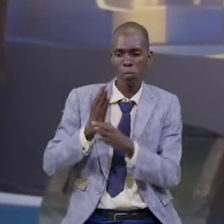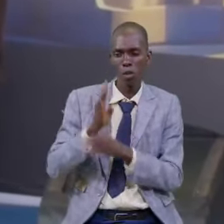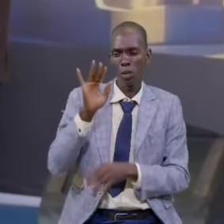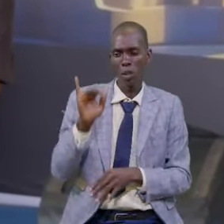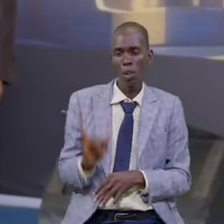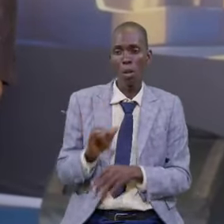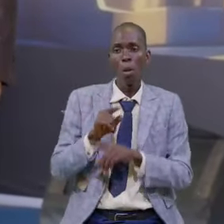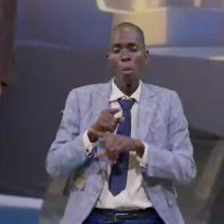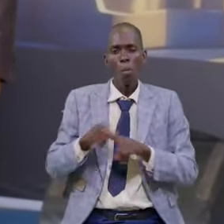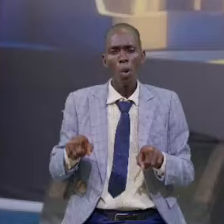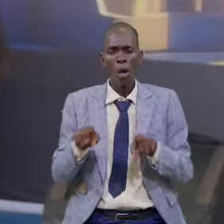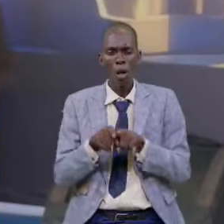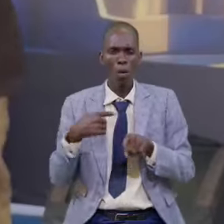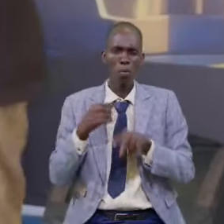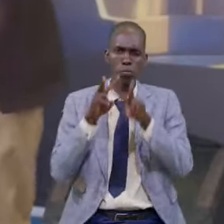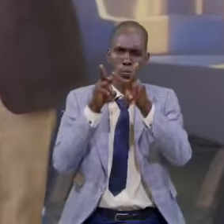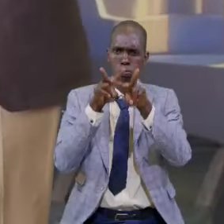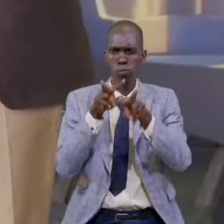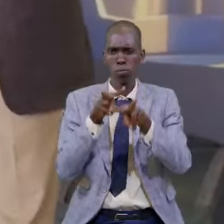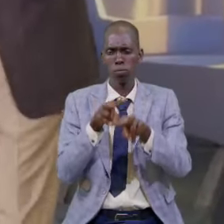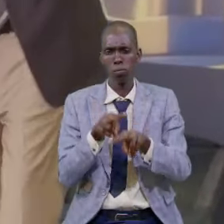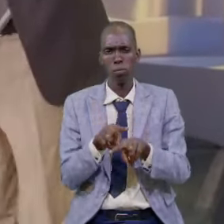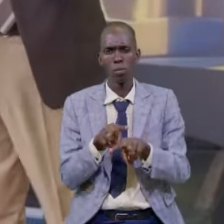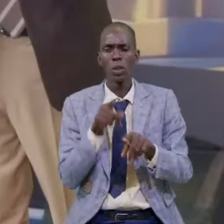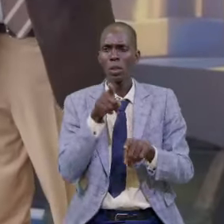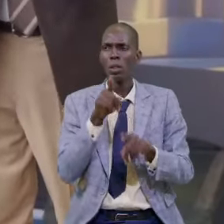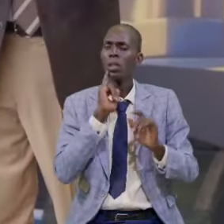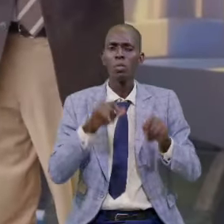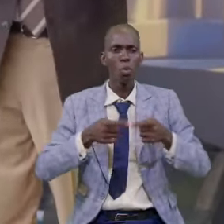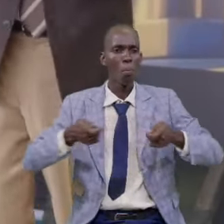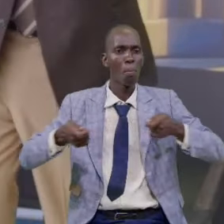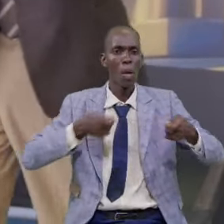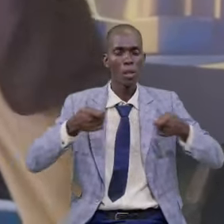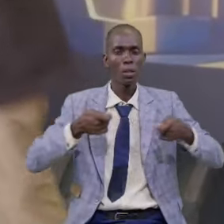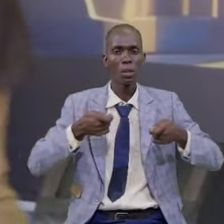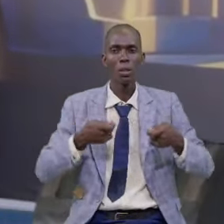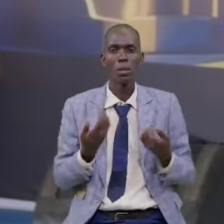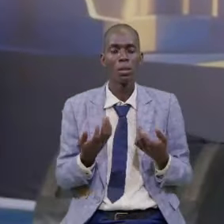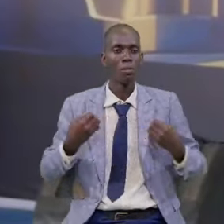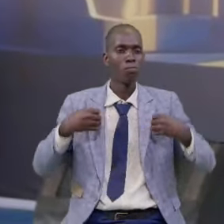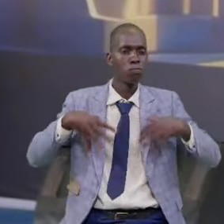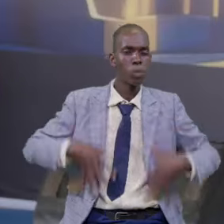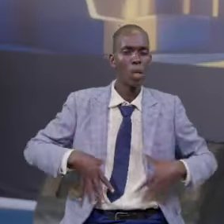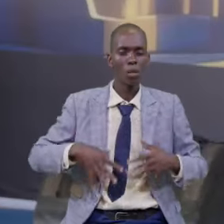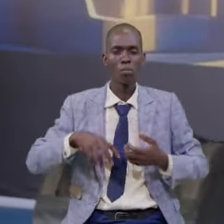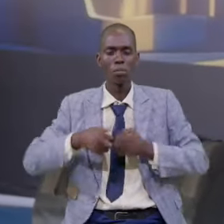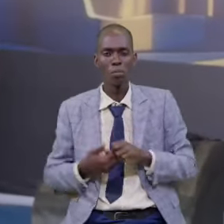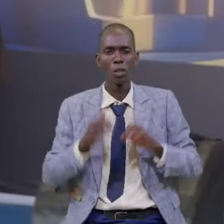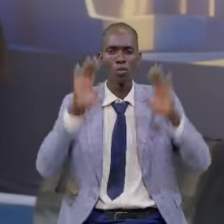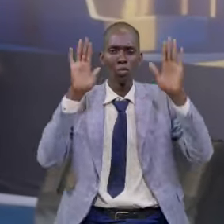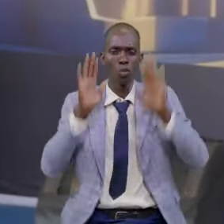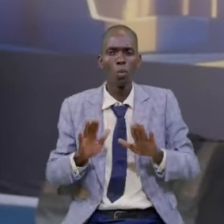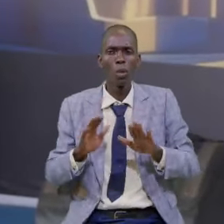stand in stress, able to imagine and how the winds that blow and the things that affect people